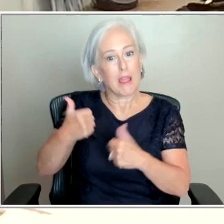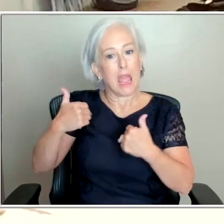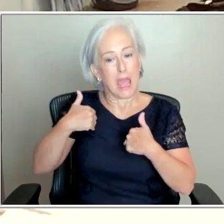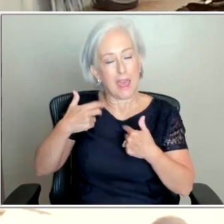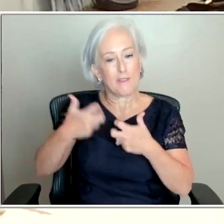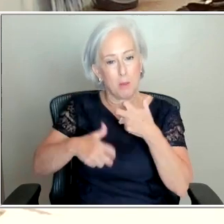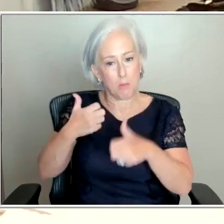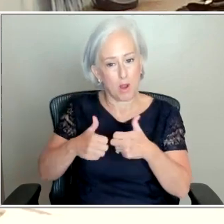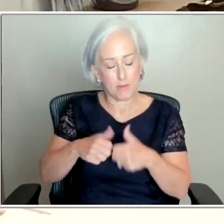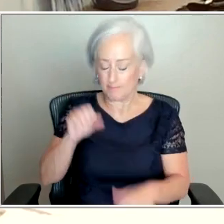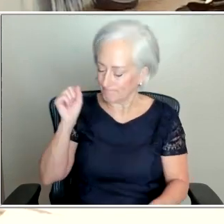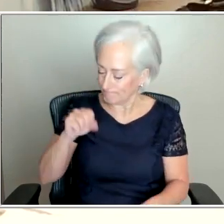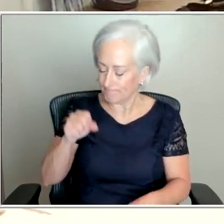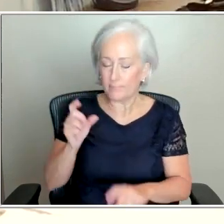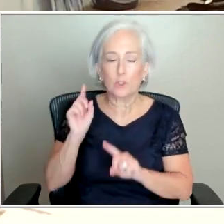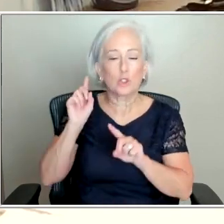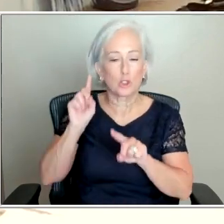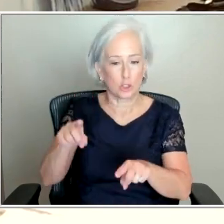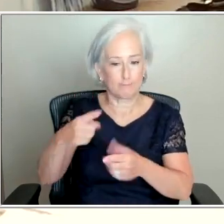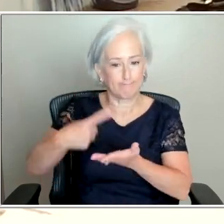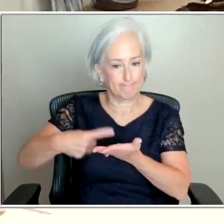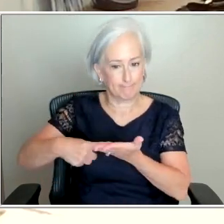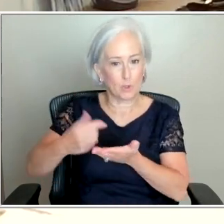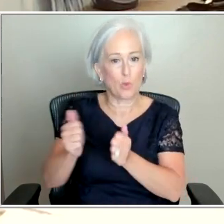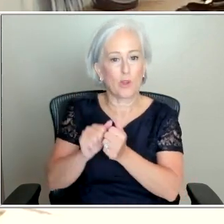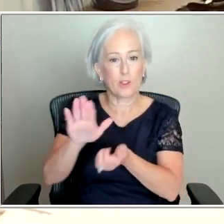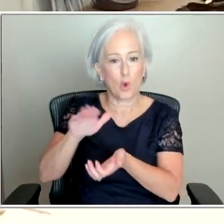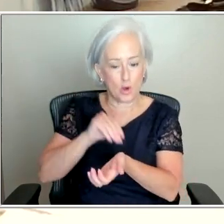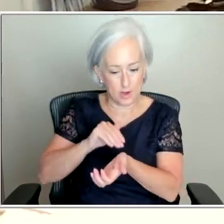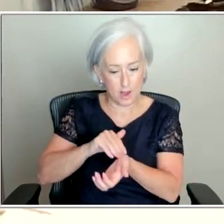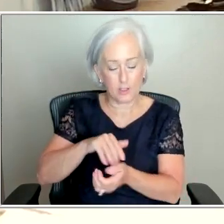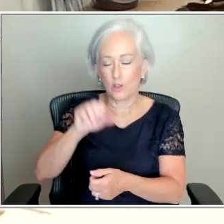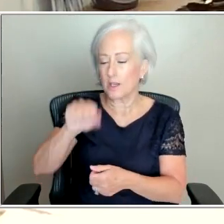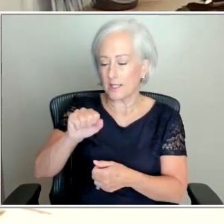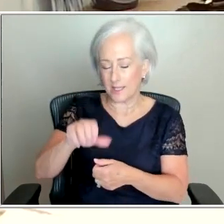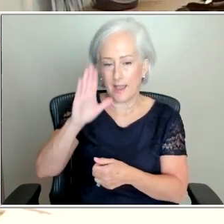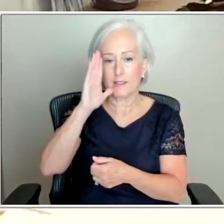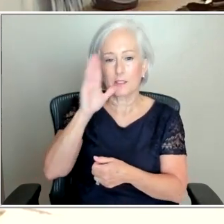should talk to their doctor, and it would be covered by insurance.